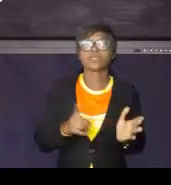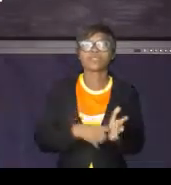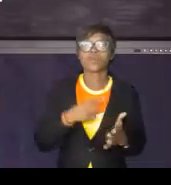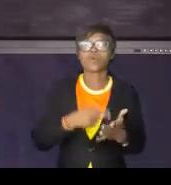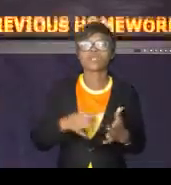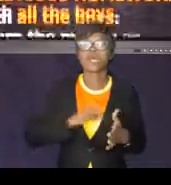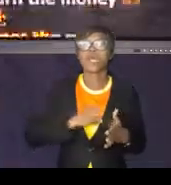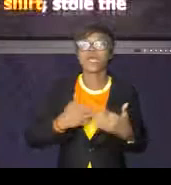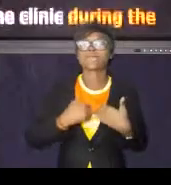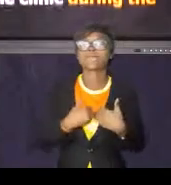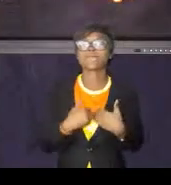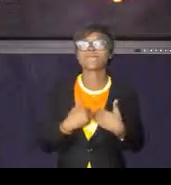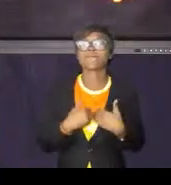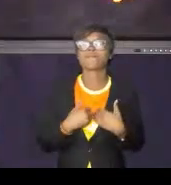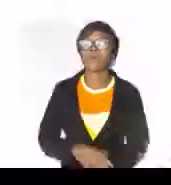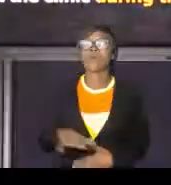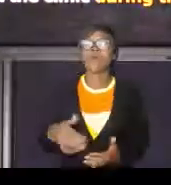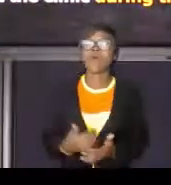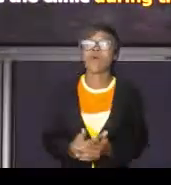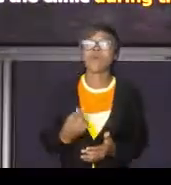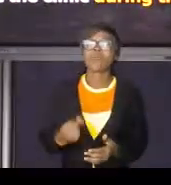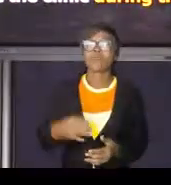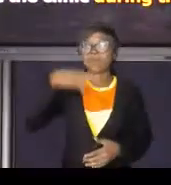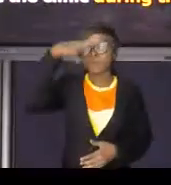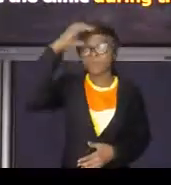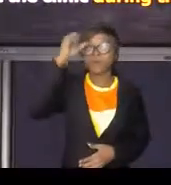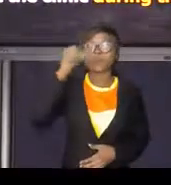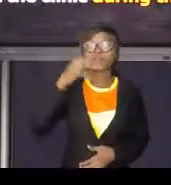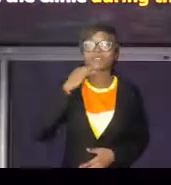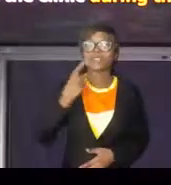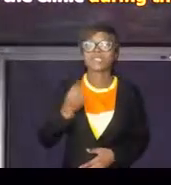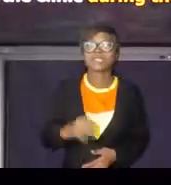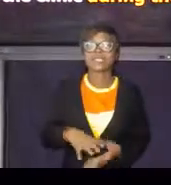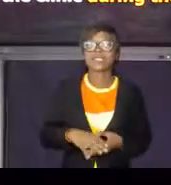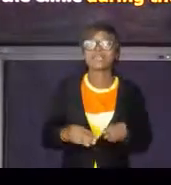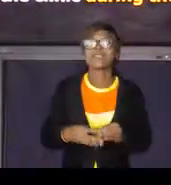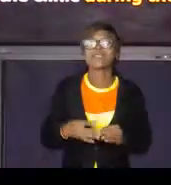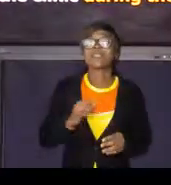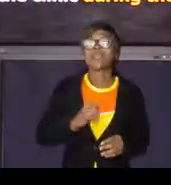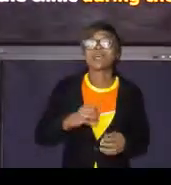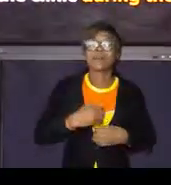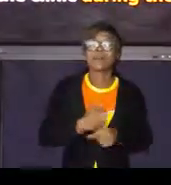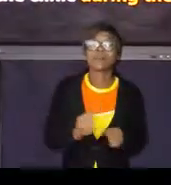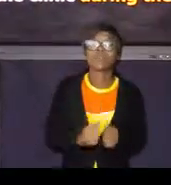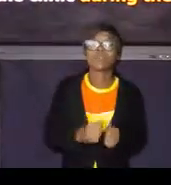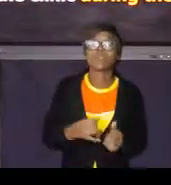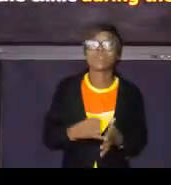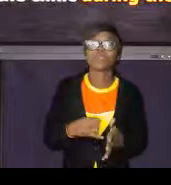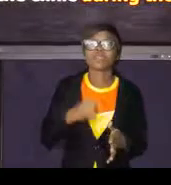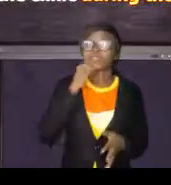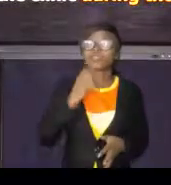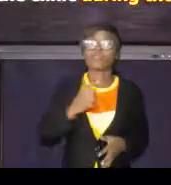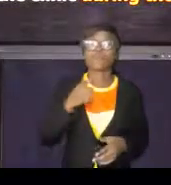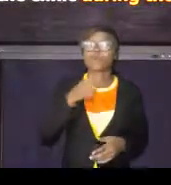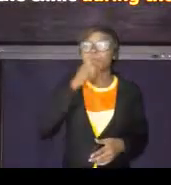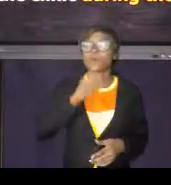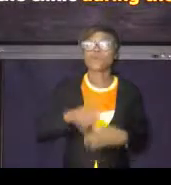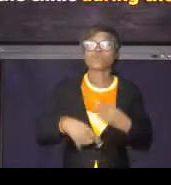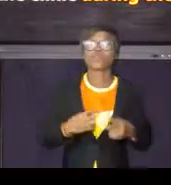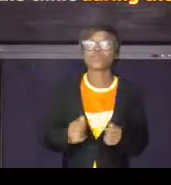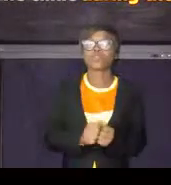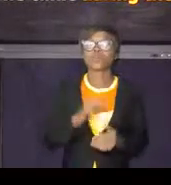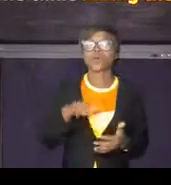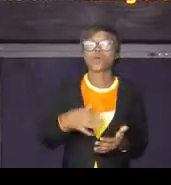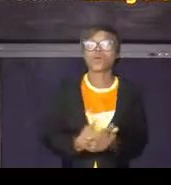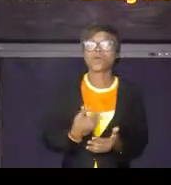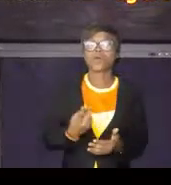this is what I have. All the boys. The sentence I made with that phrase is, you must go with